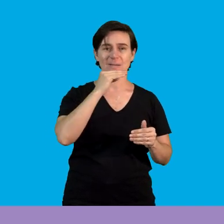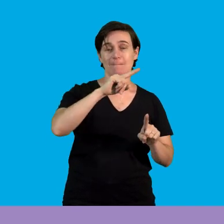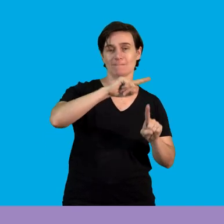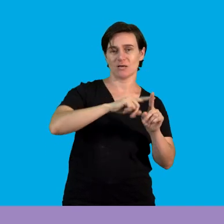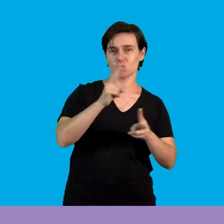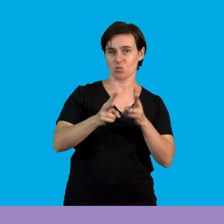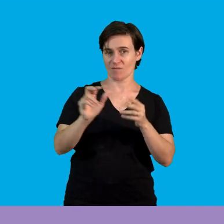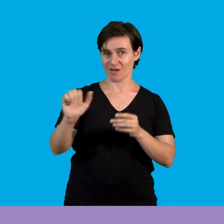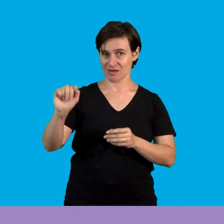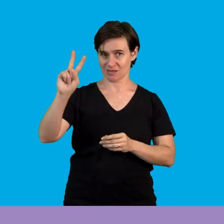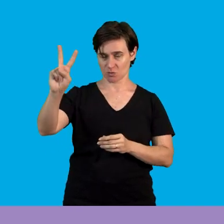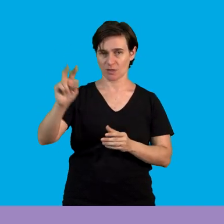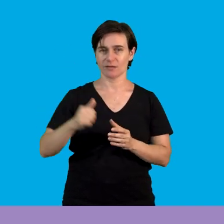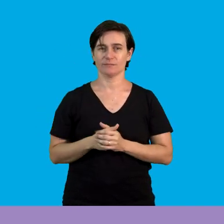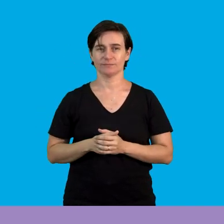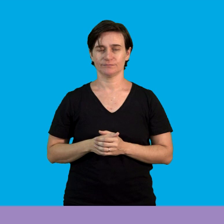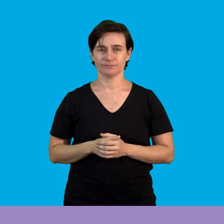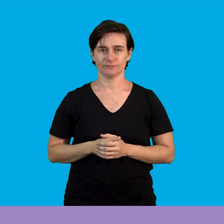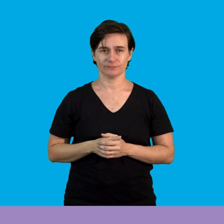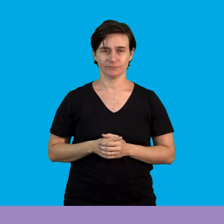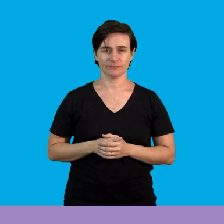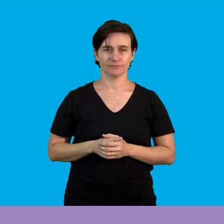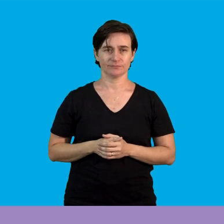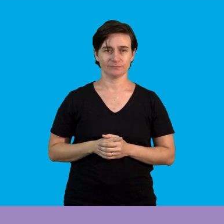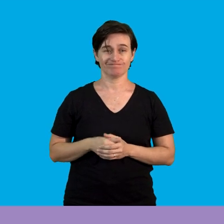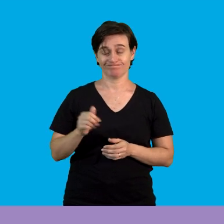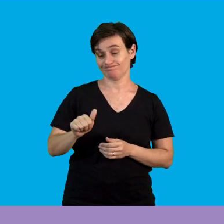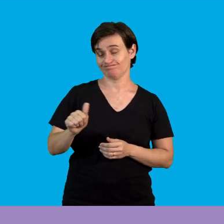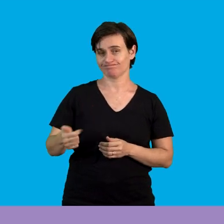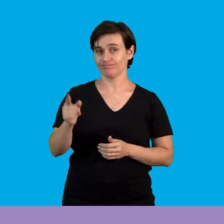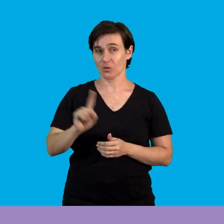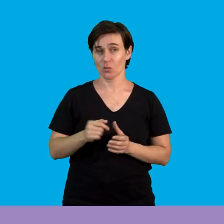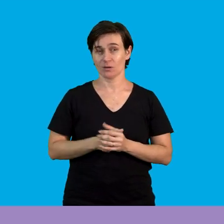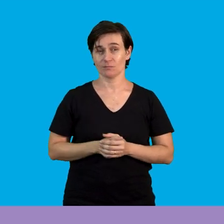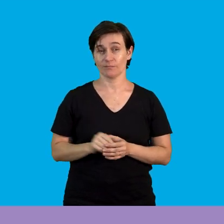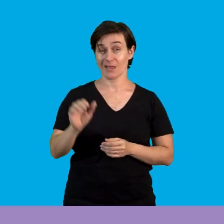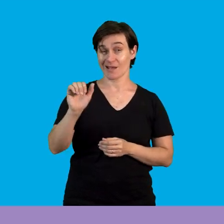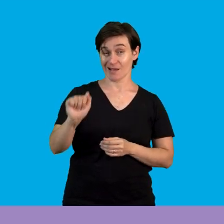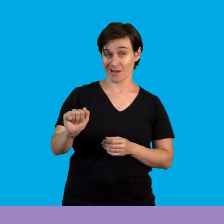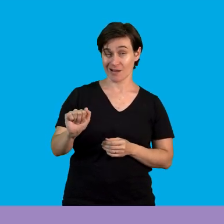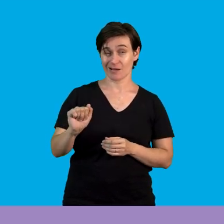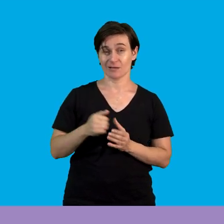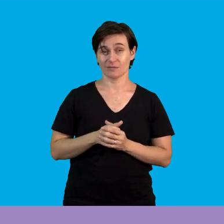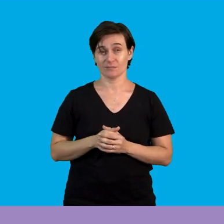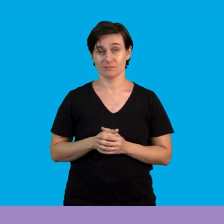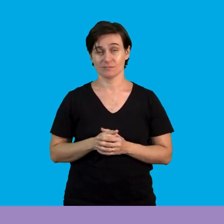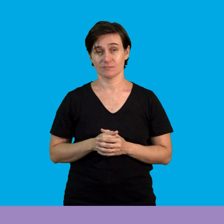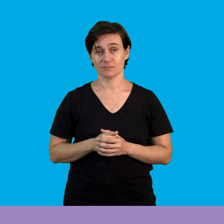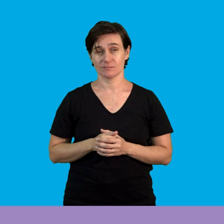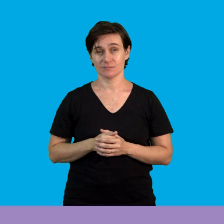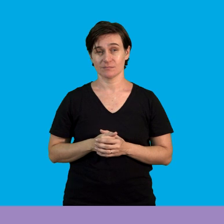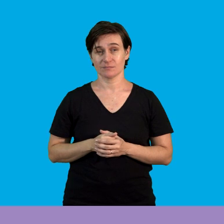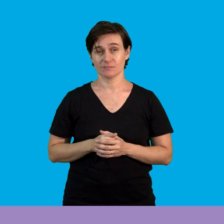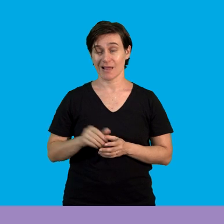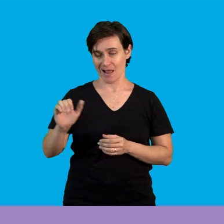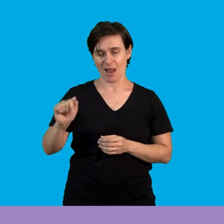the term thereof is plus 12a squared. And then the next one is a, which we know